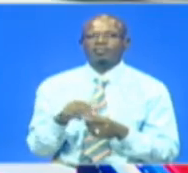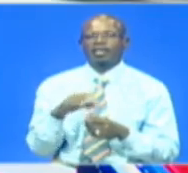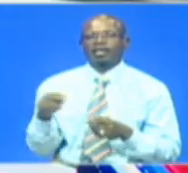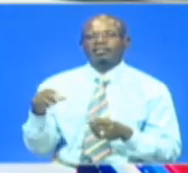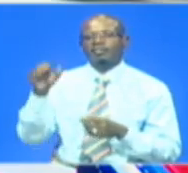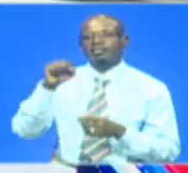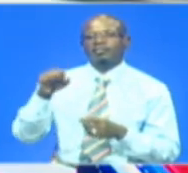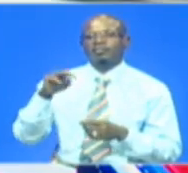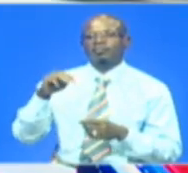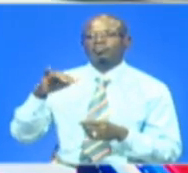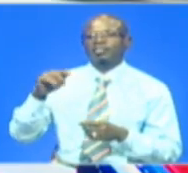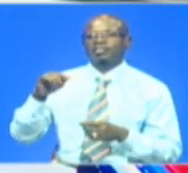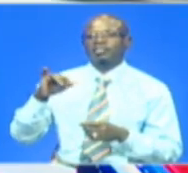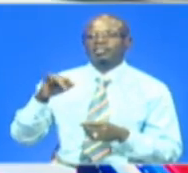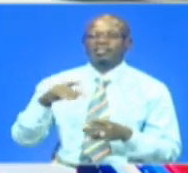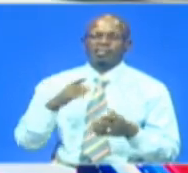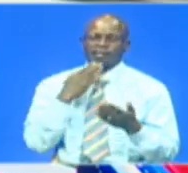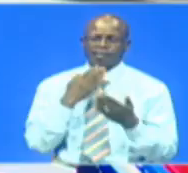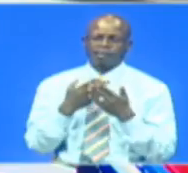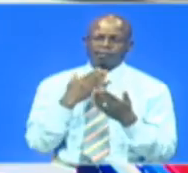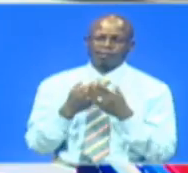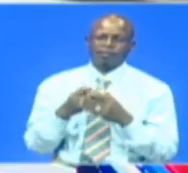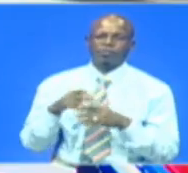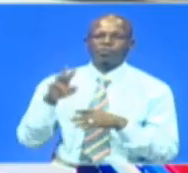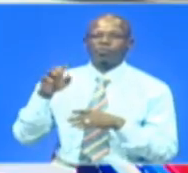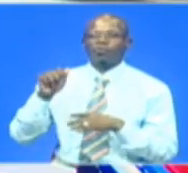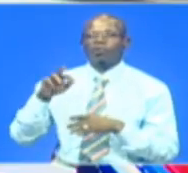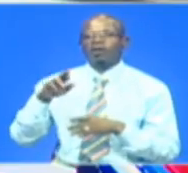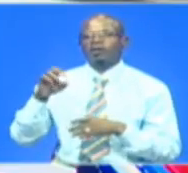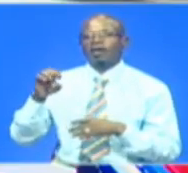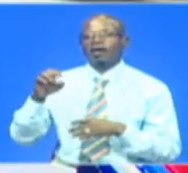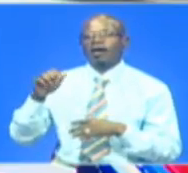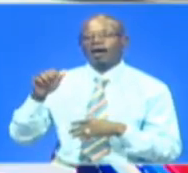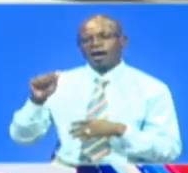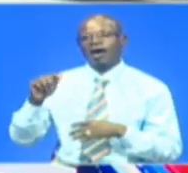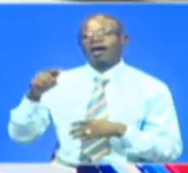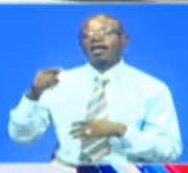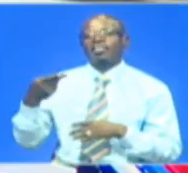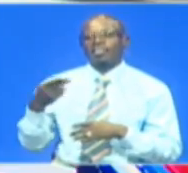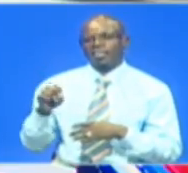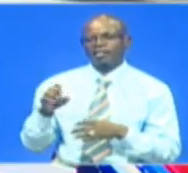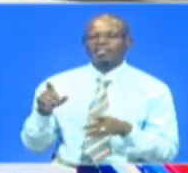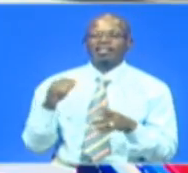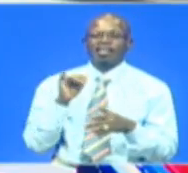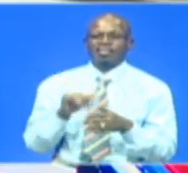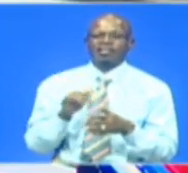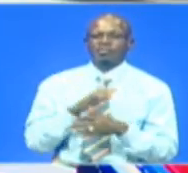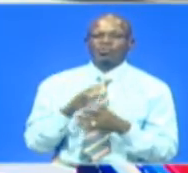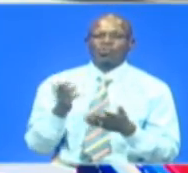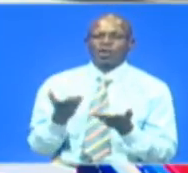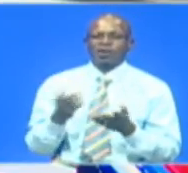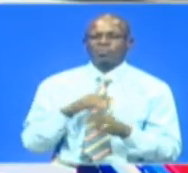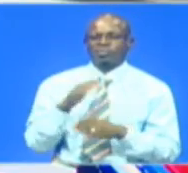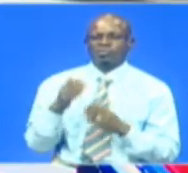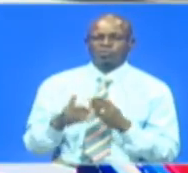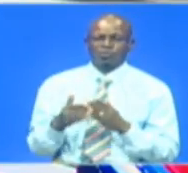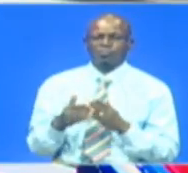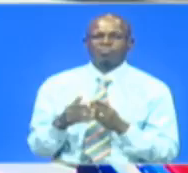All right, Warode, thanks very much for that sporting update. Of course, more sport tomorrow, but that's where we leave it. I'm Smriti Vidyarthi. Have